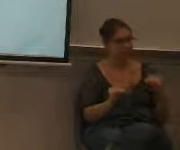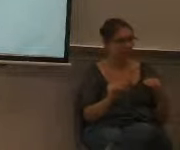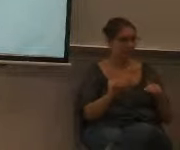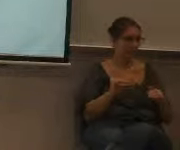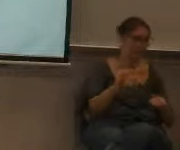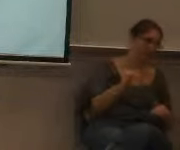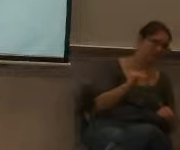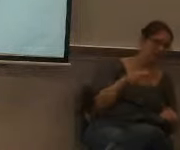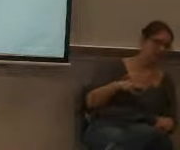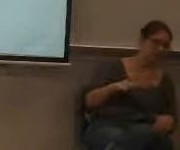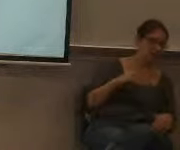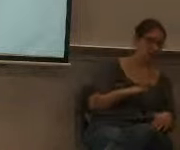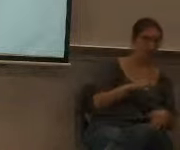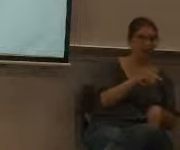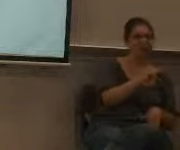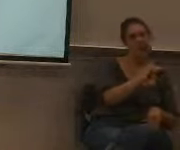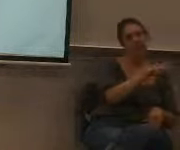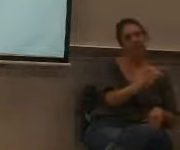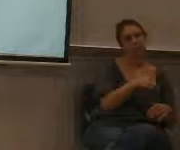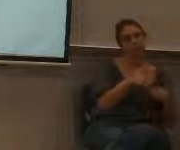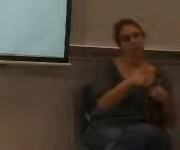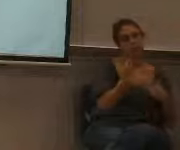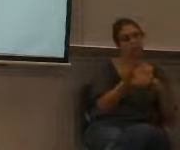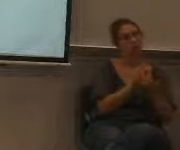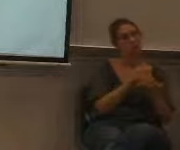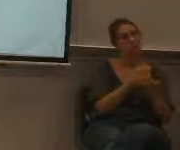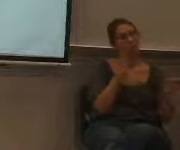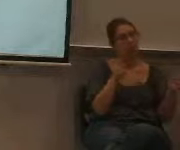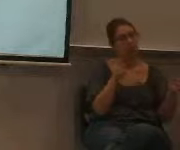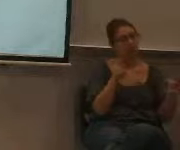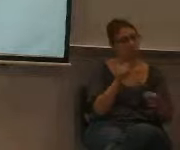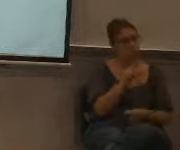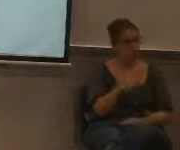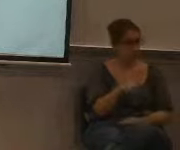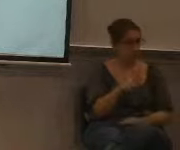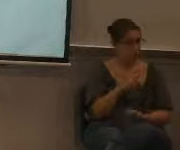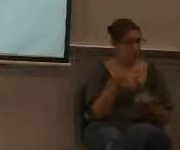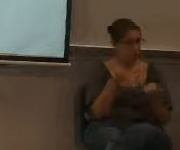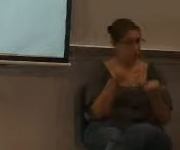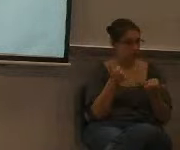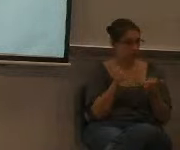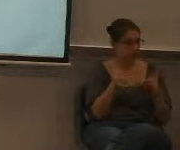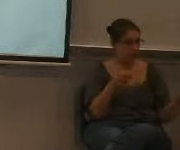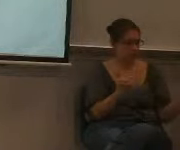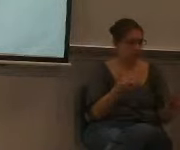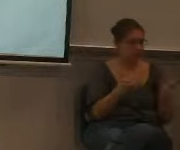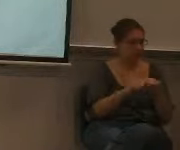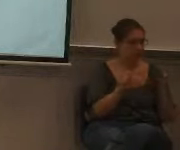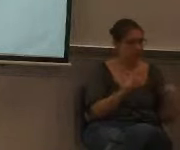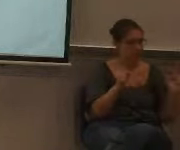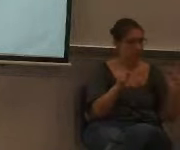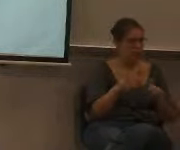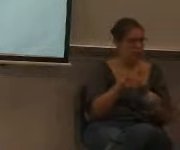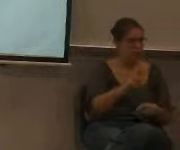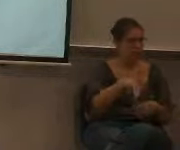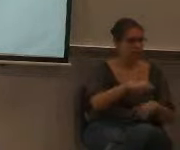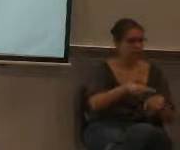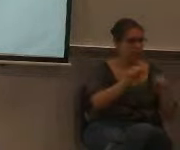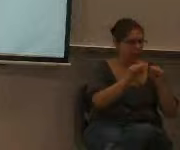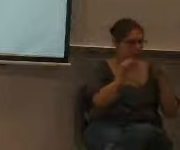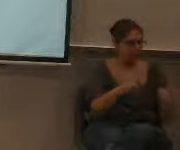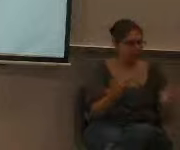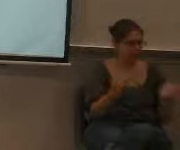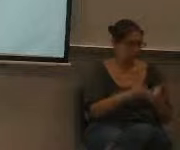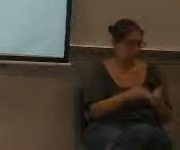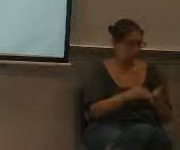of the native species. So it's being used as a management tool to bring systems back to their natural systems and